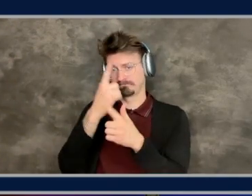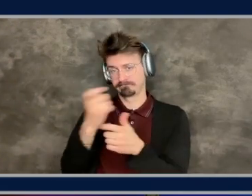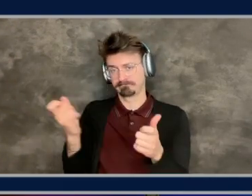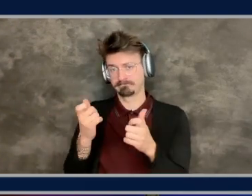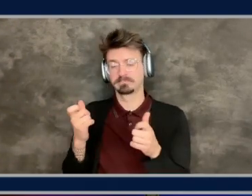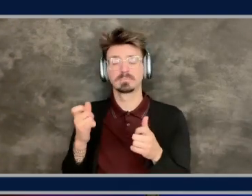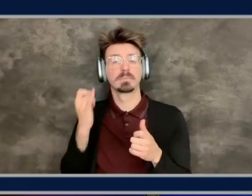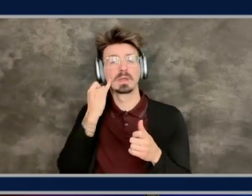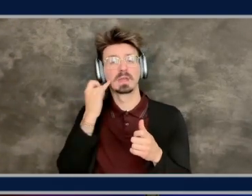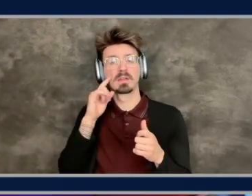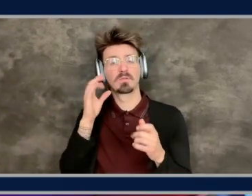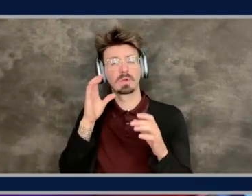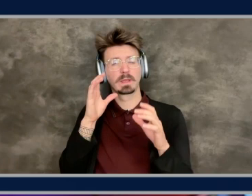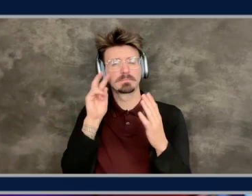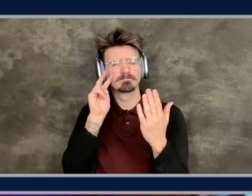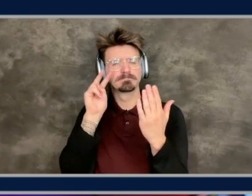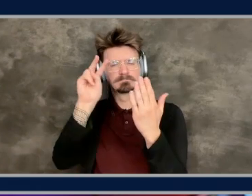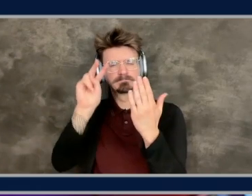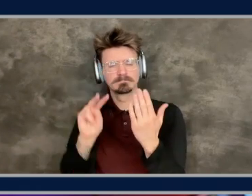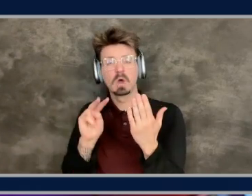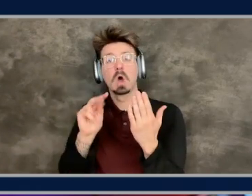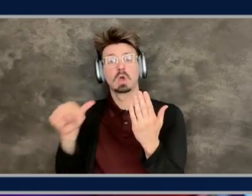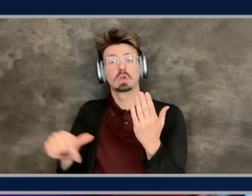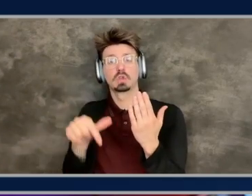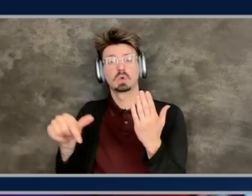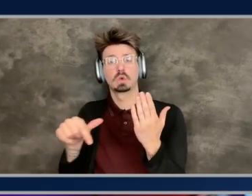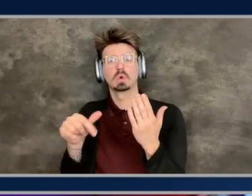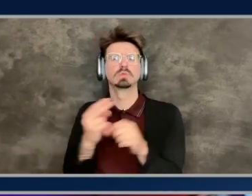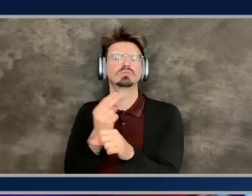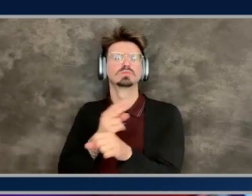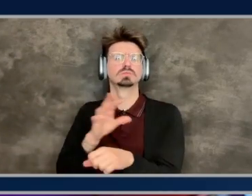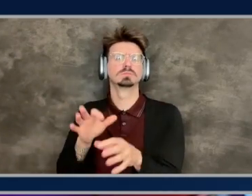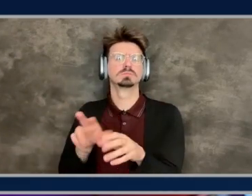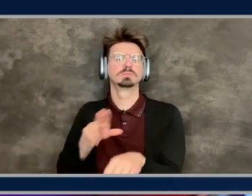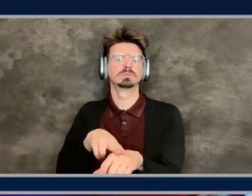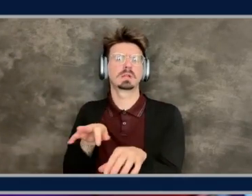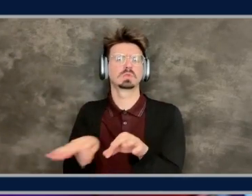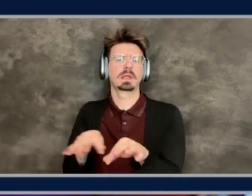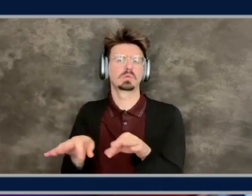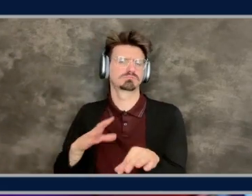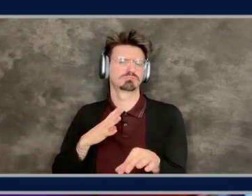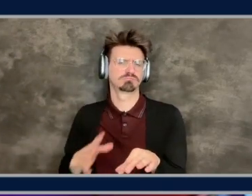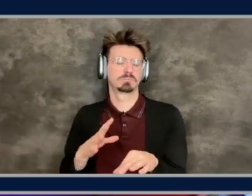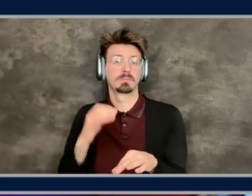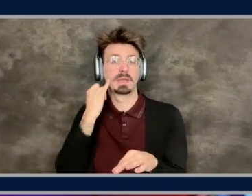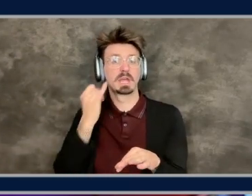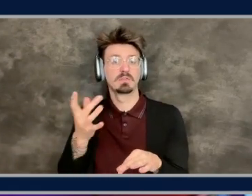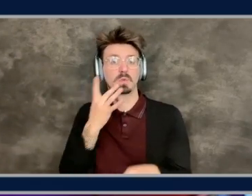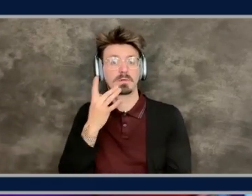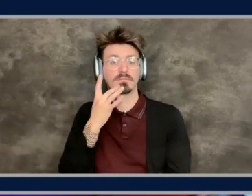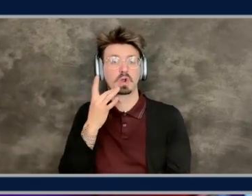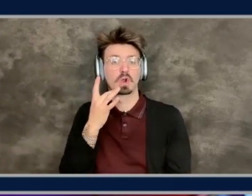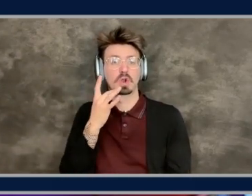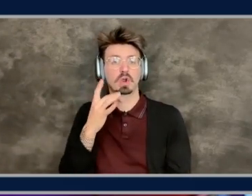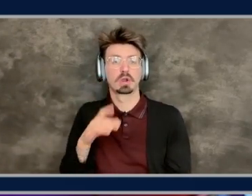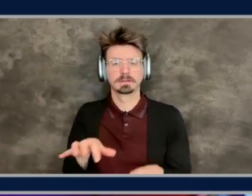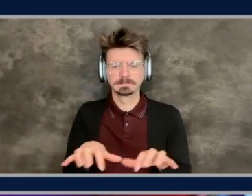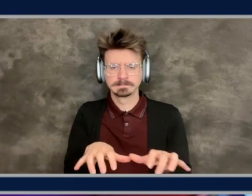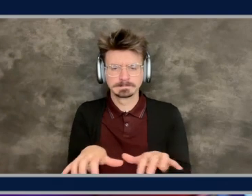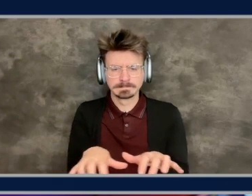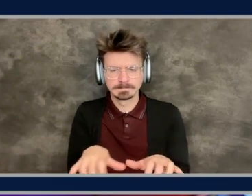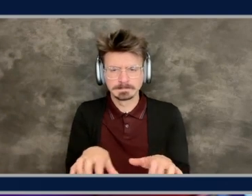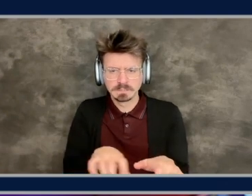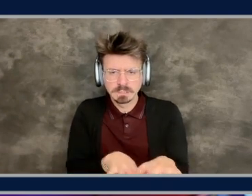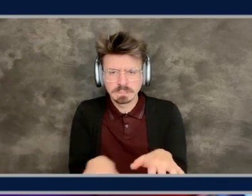Q directly, you can go and use your natural language. But if you want to kind of use the knobs and buttons to kind of dial this in